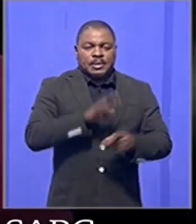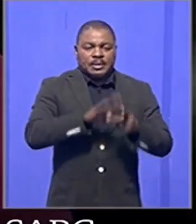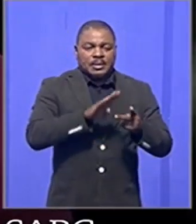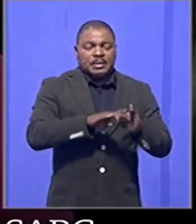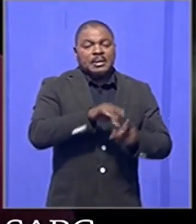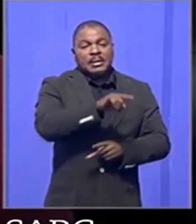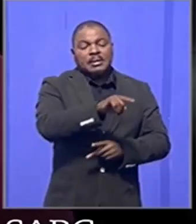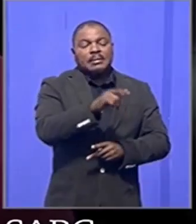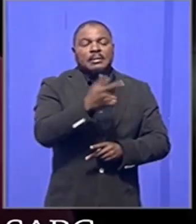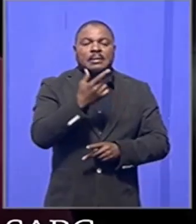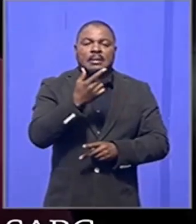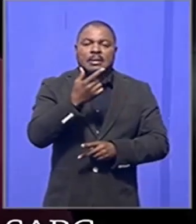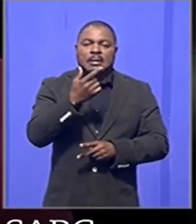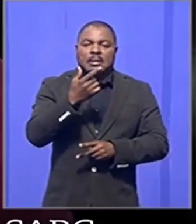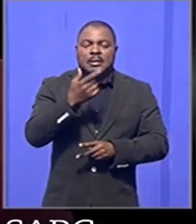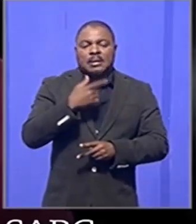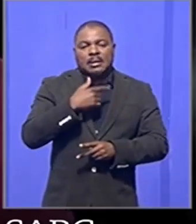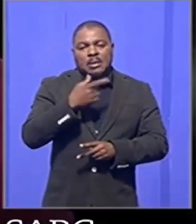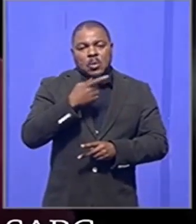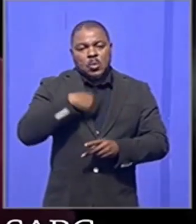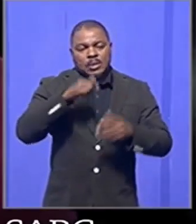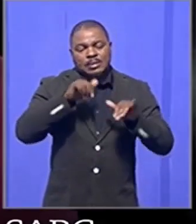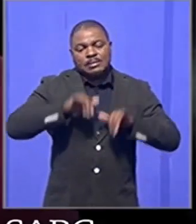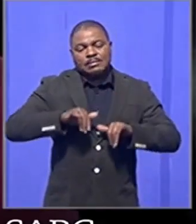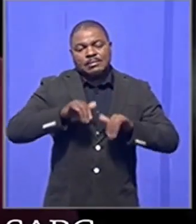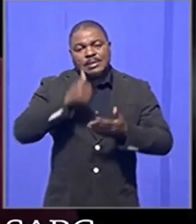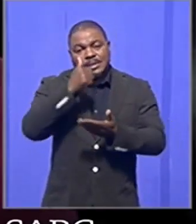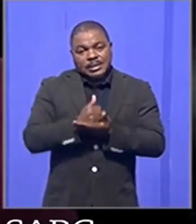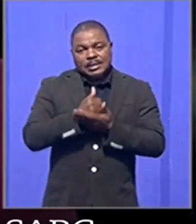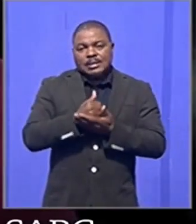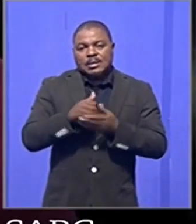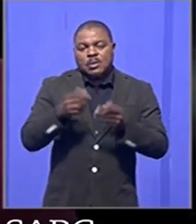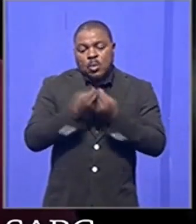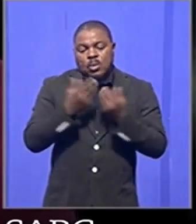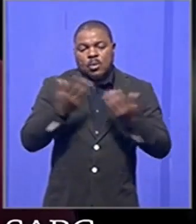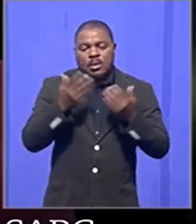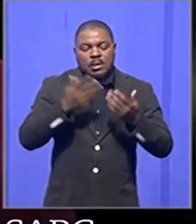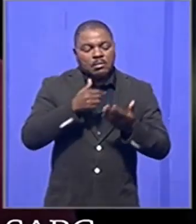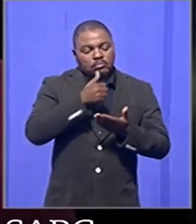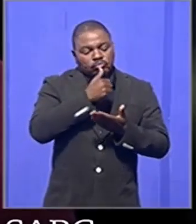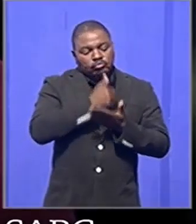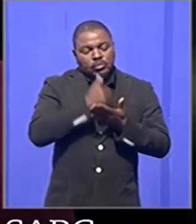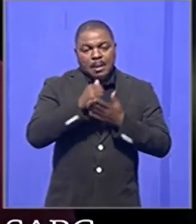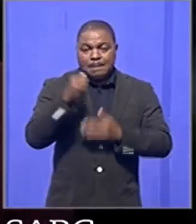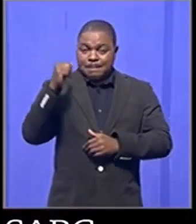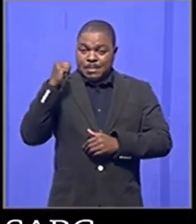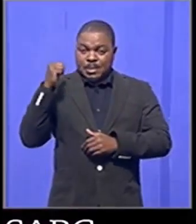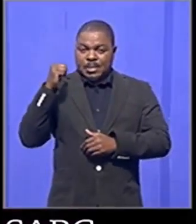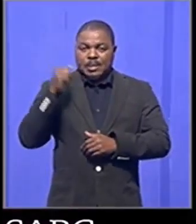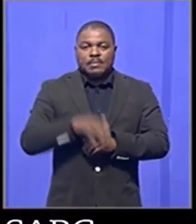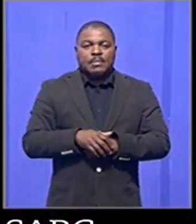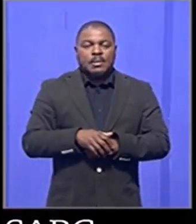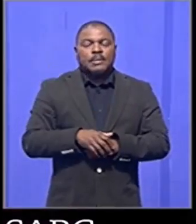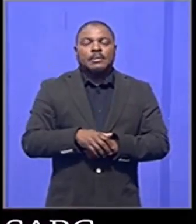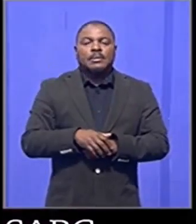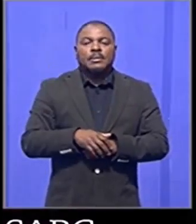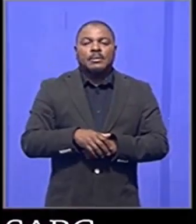came, and we were sitting with him at back seat, and he came out and out of